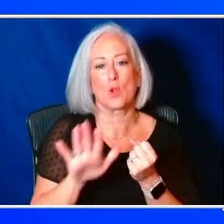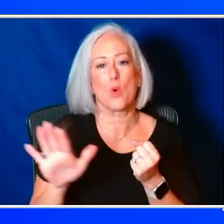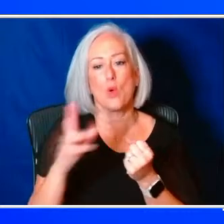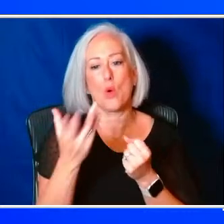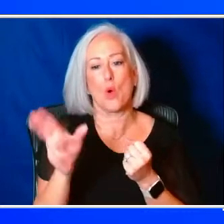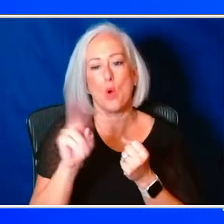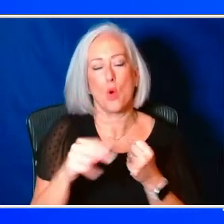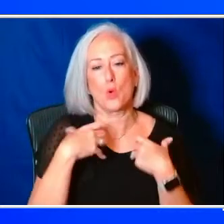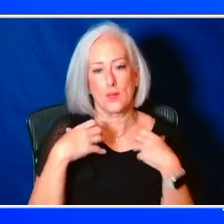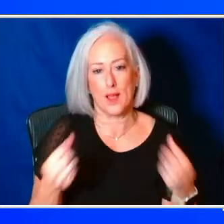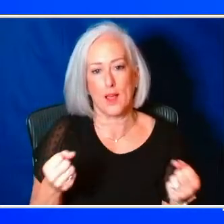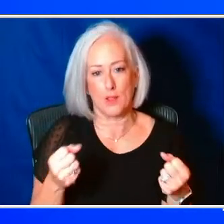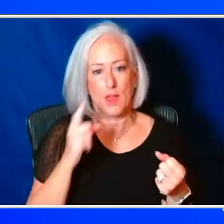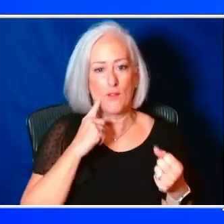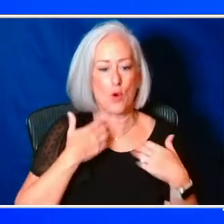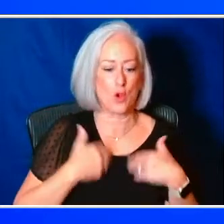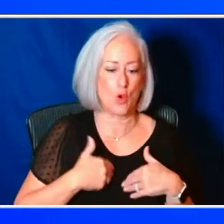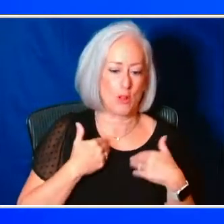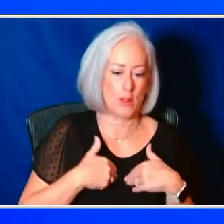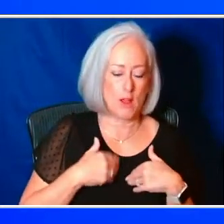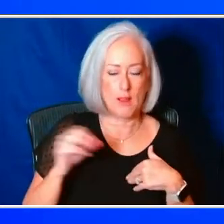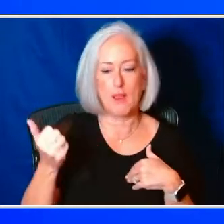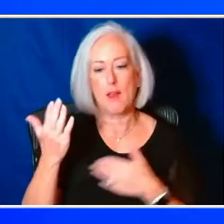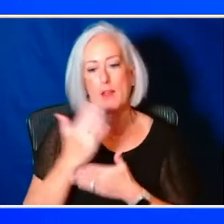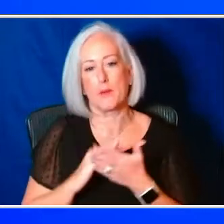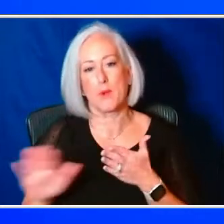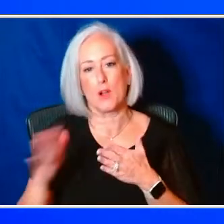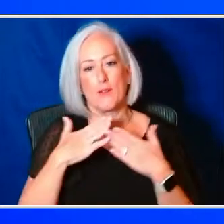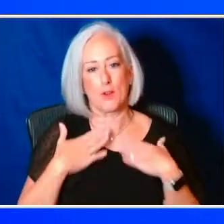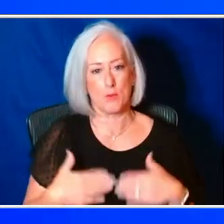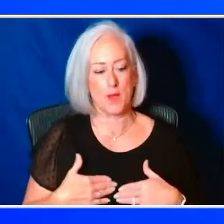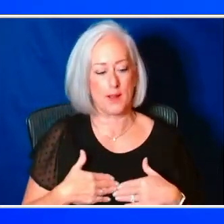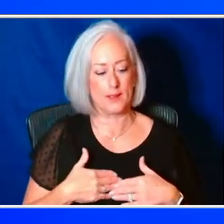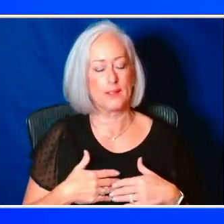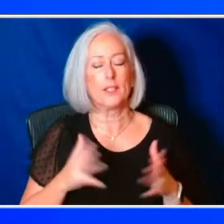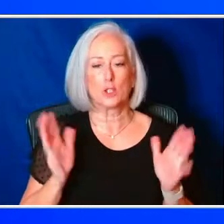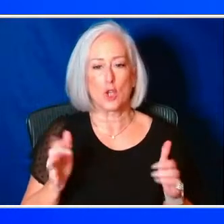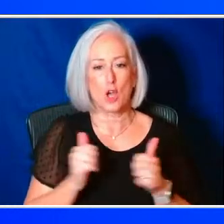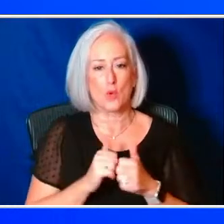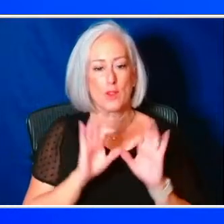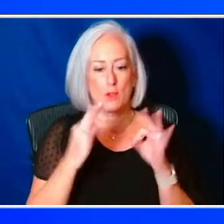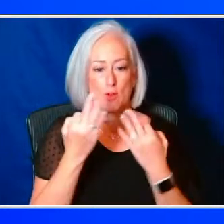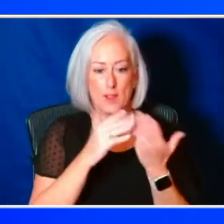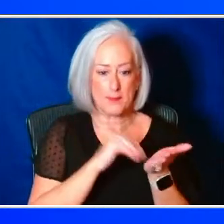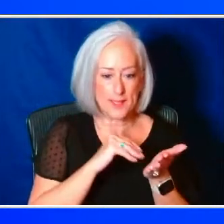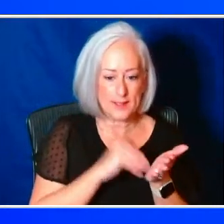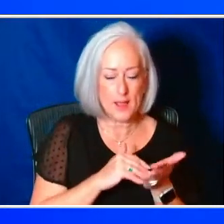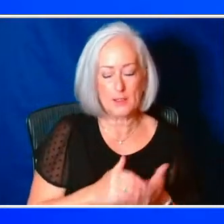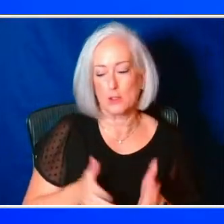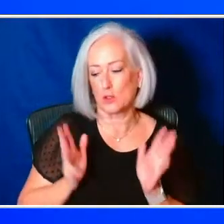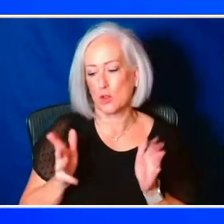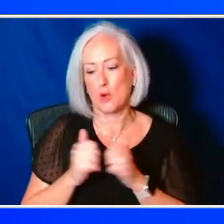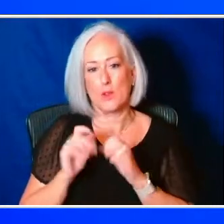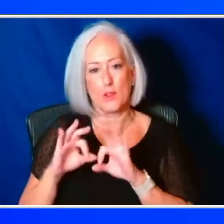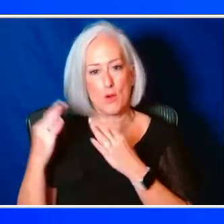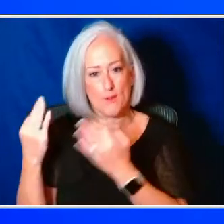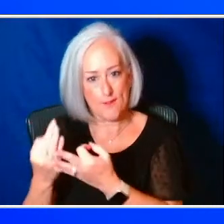body. Make sure that you visit with your primary care physician, that you discuss things with your family, and have that open conversation. The